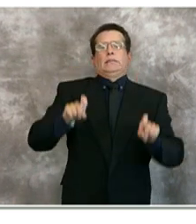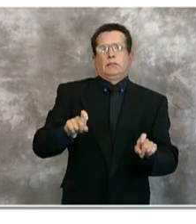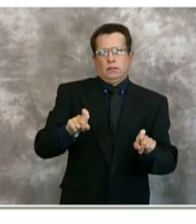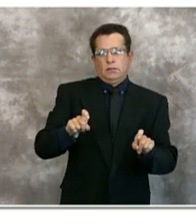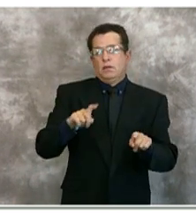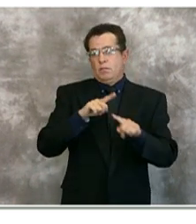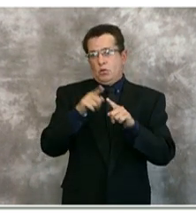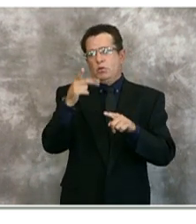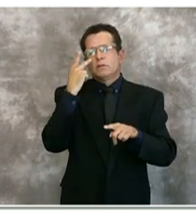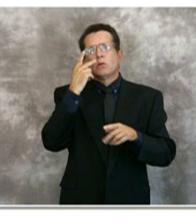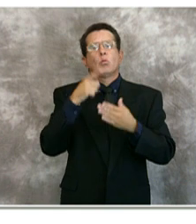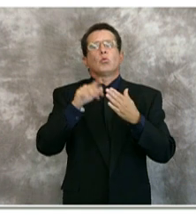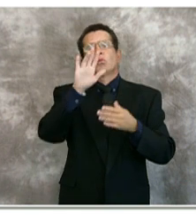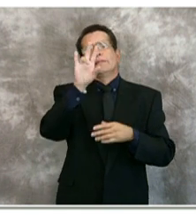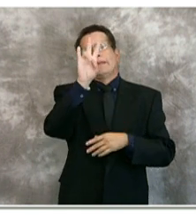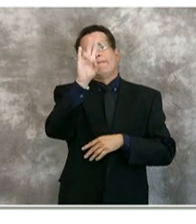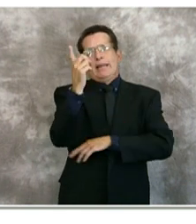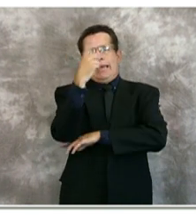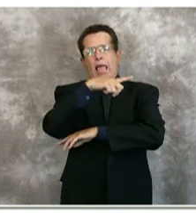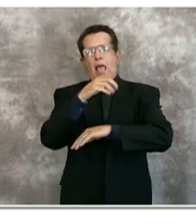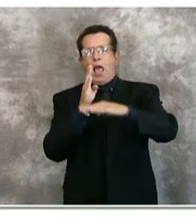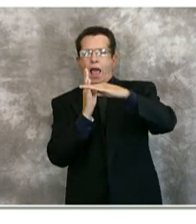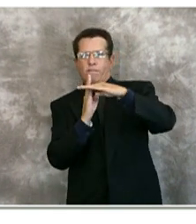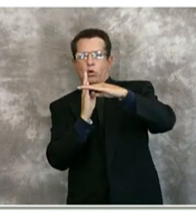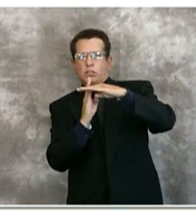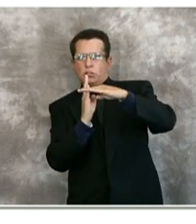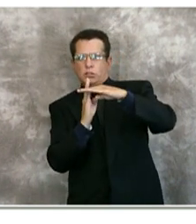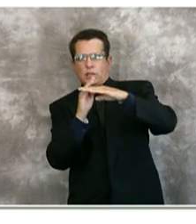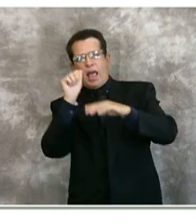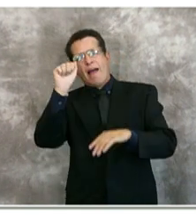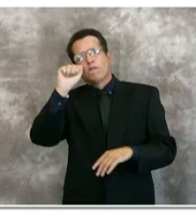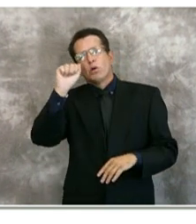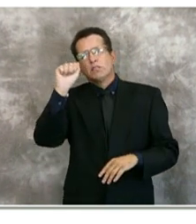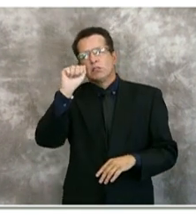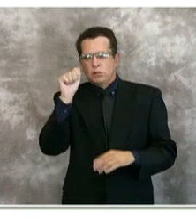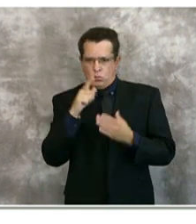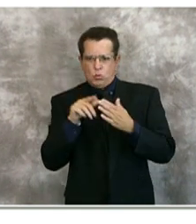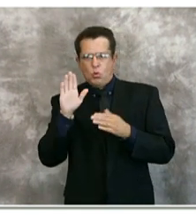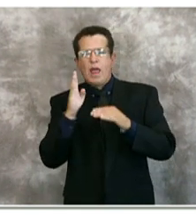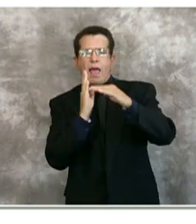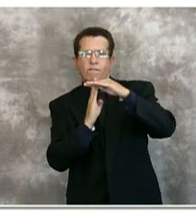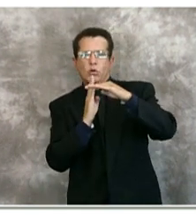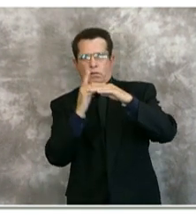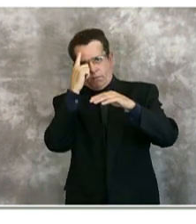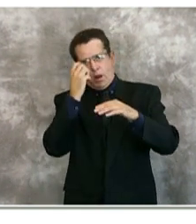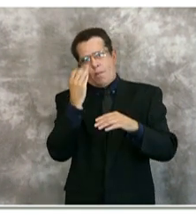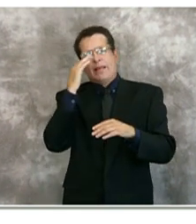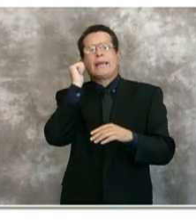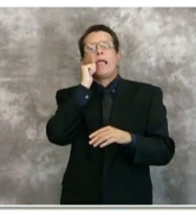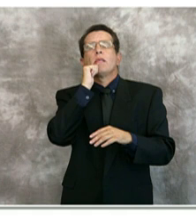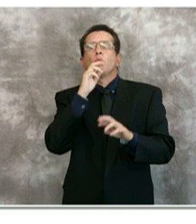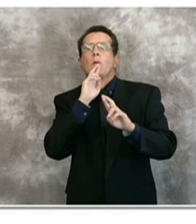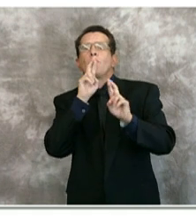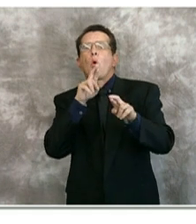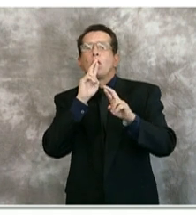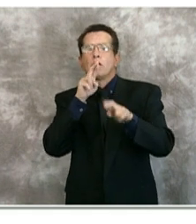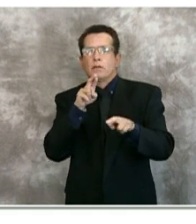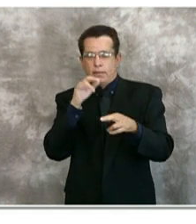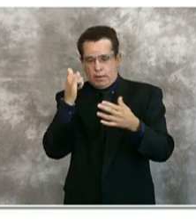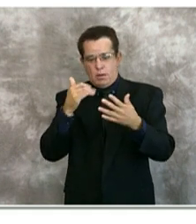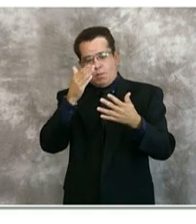the 7-day average. We're going to be reporting on our T3 chart the 7-day average of daily tests reported. For stage